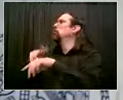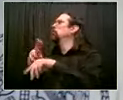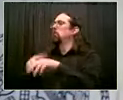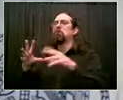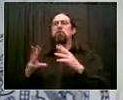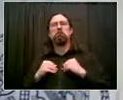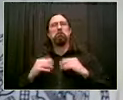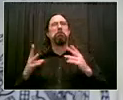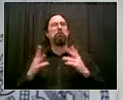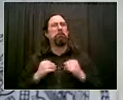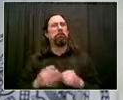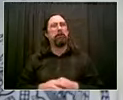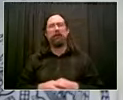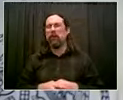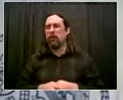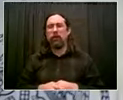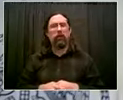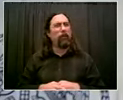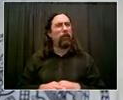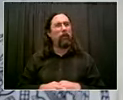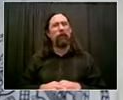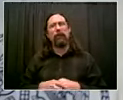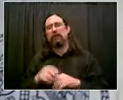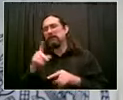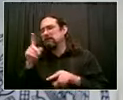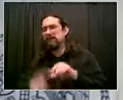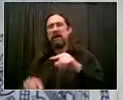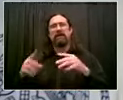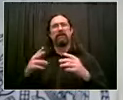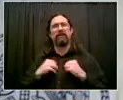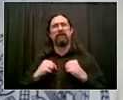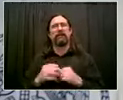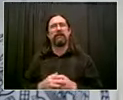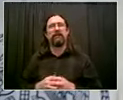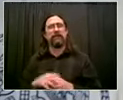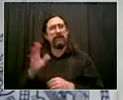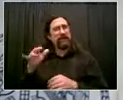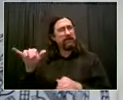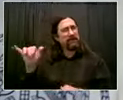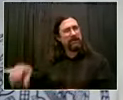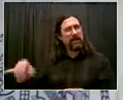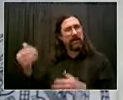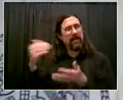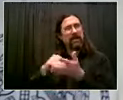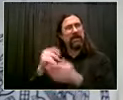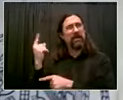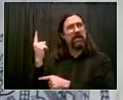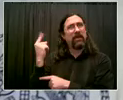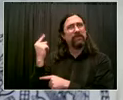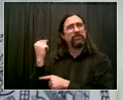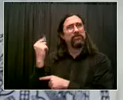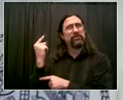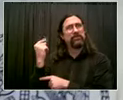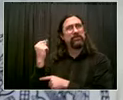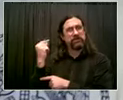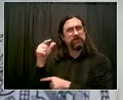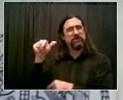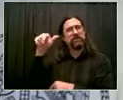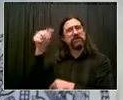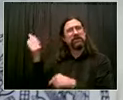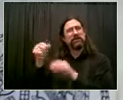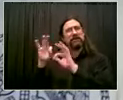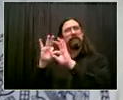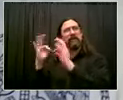experience with DeVell Gardner Jr.'s mom and grandmother in front of their house, hearing